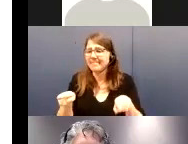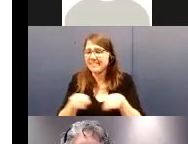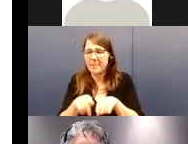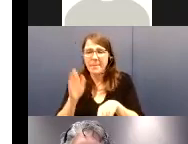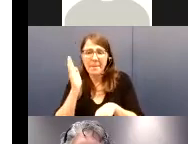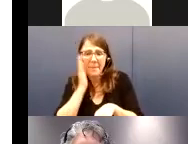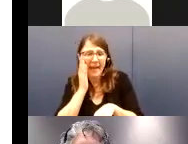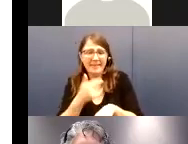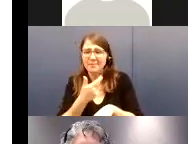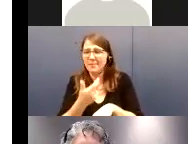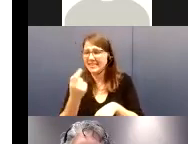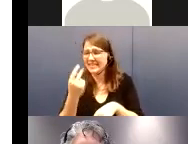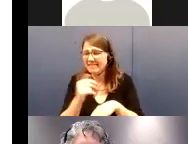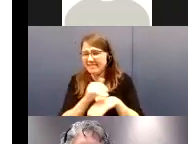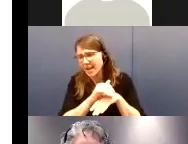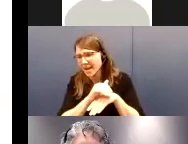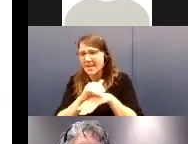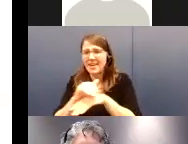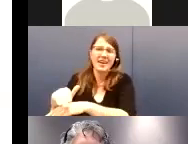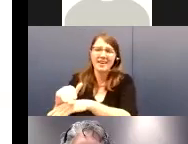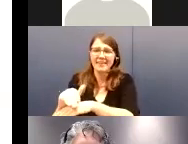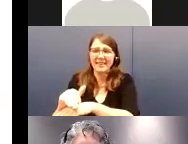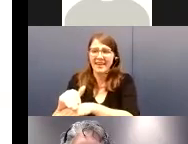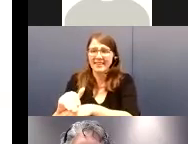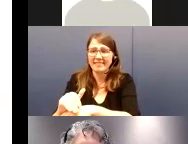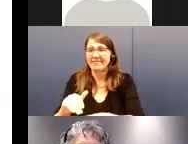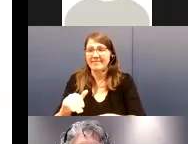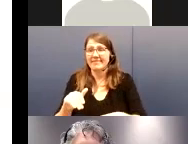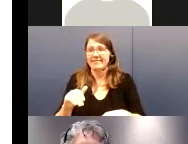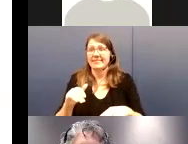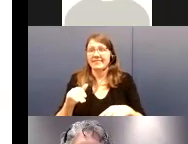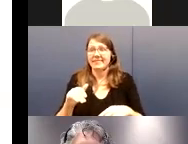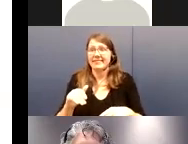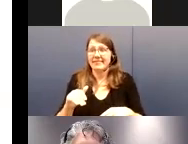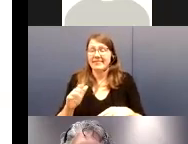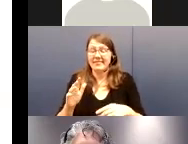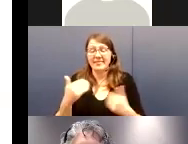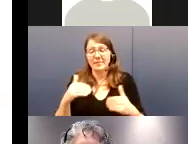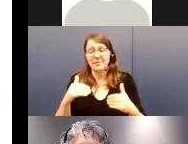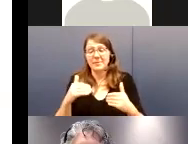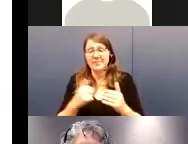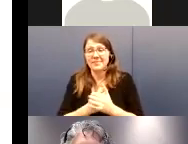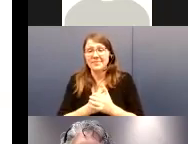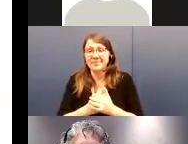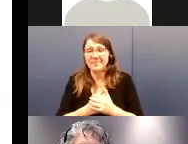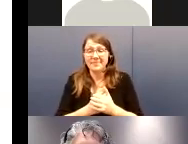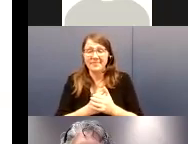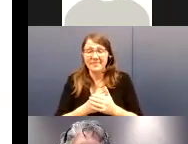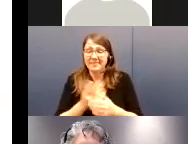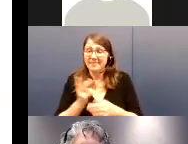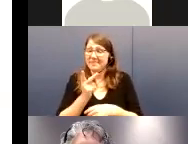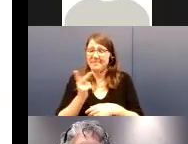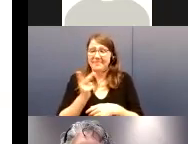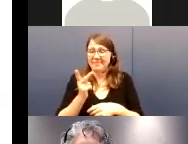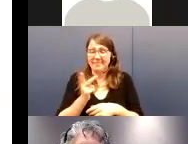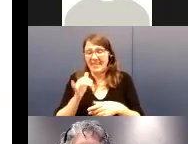Jeopardy together every night. It doesn't look like a spousal relationship, does not look like the one that you have as a parent and child. And really